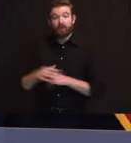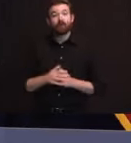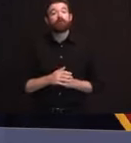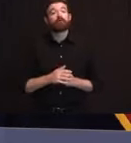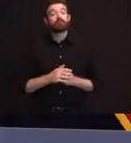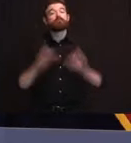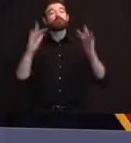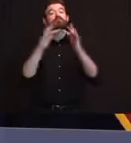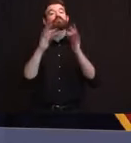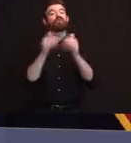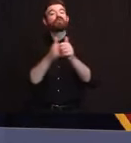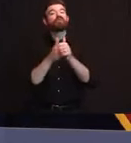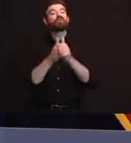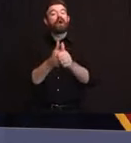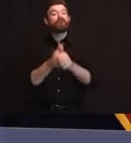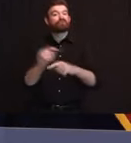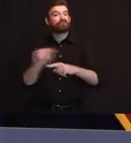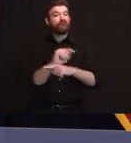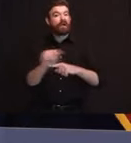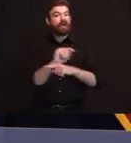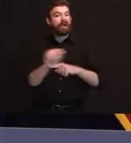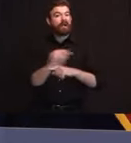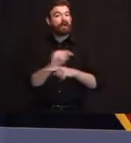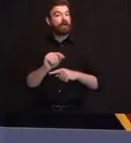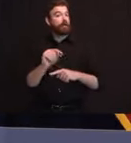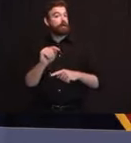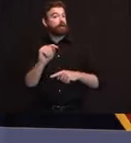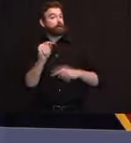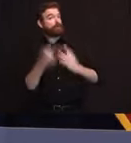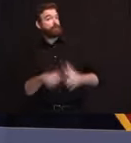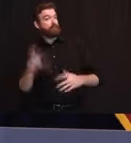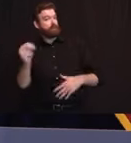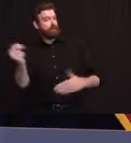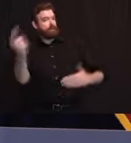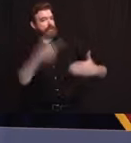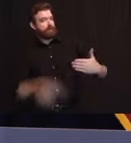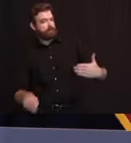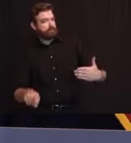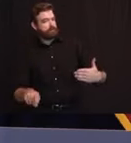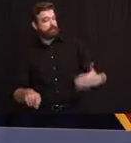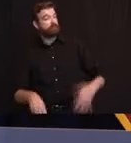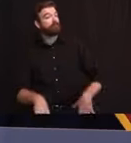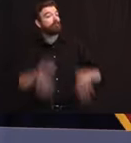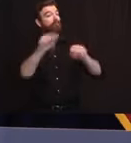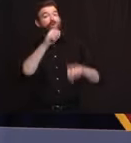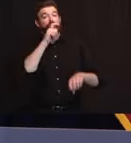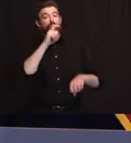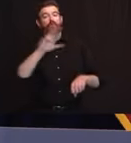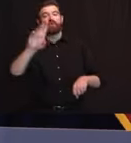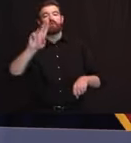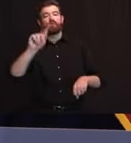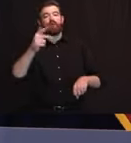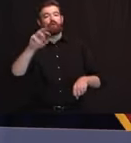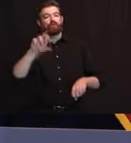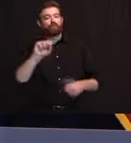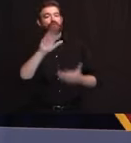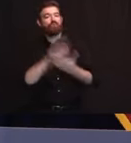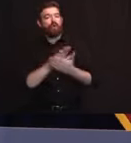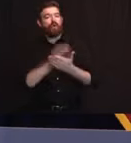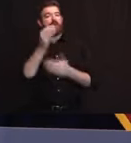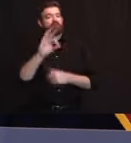begins next week, led by the Rutgers School of Public Health. I've been getting lots of questions about contact tracing, the